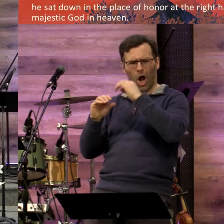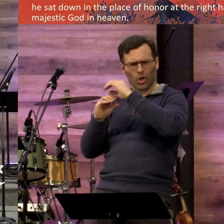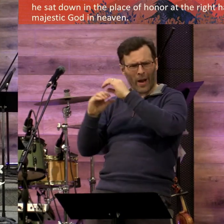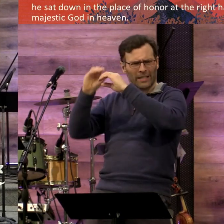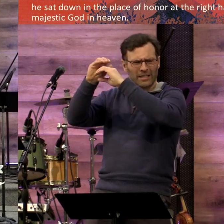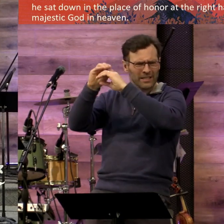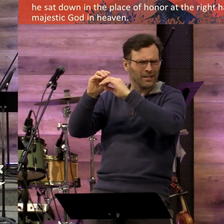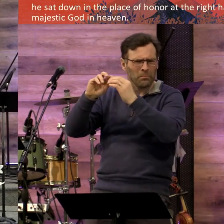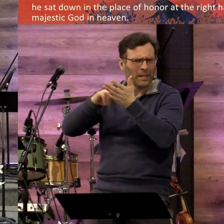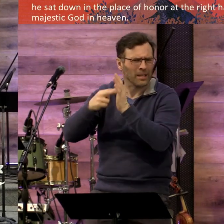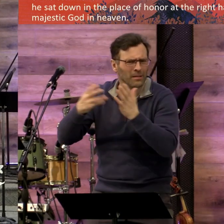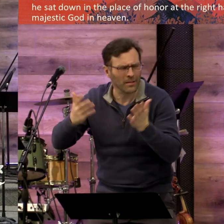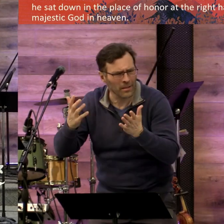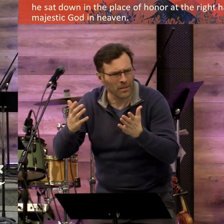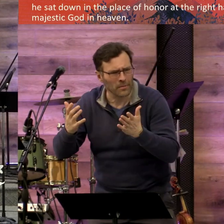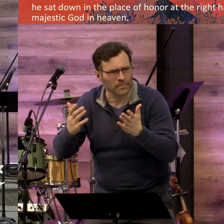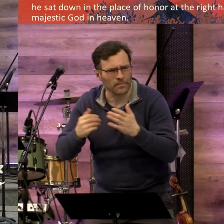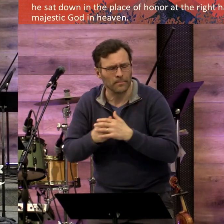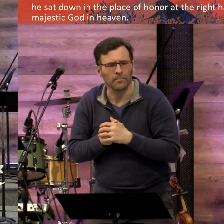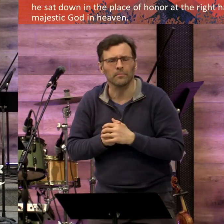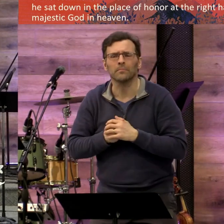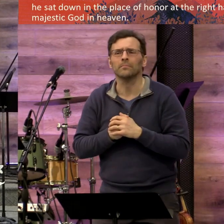be.